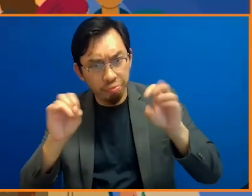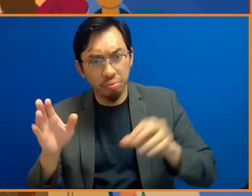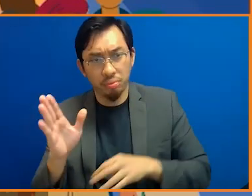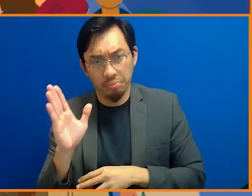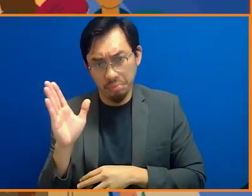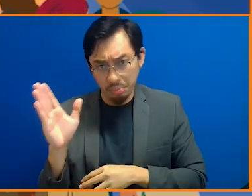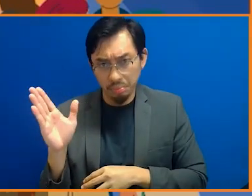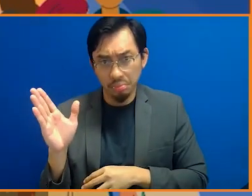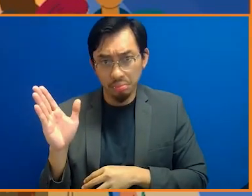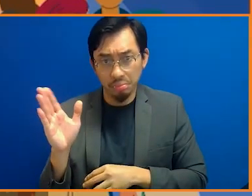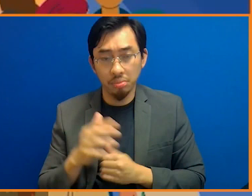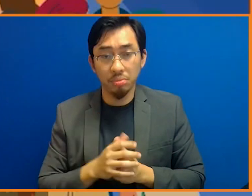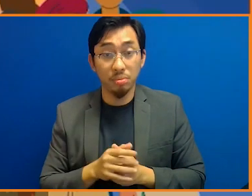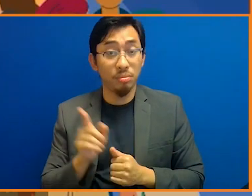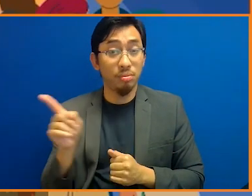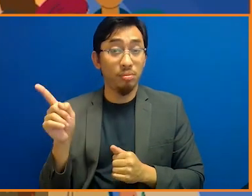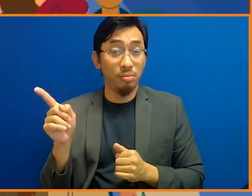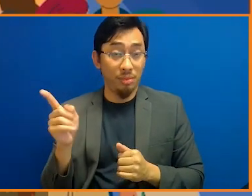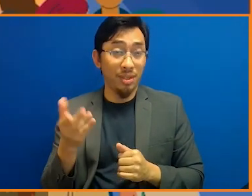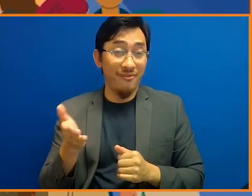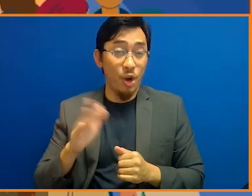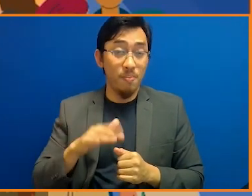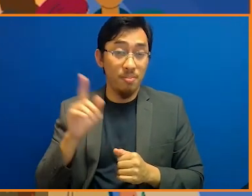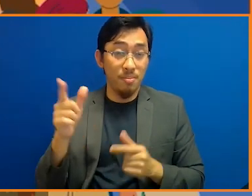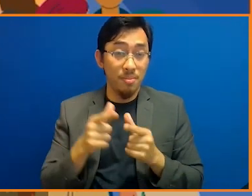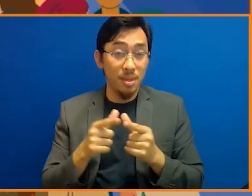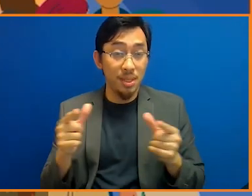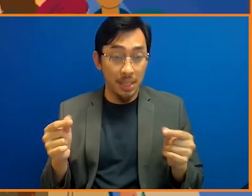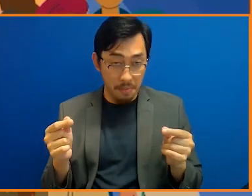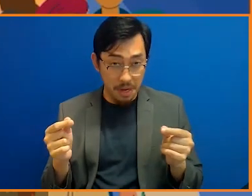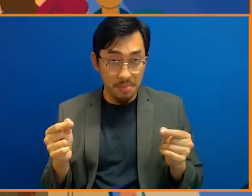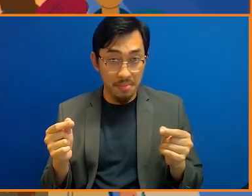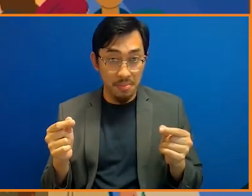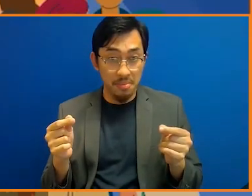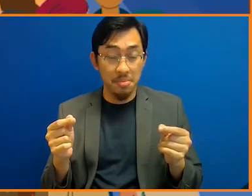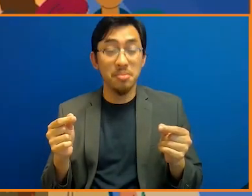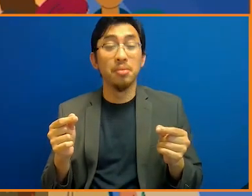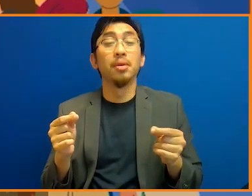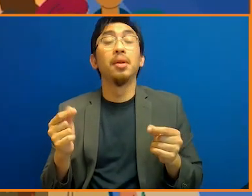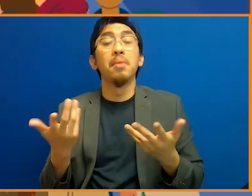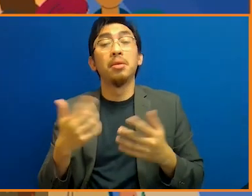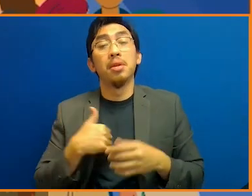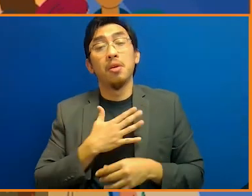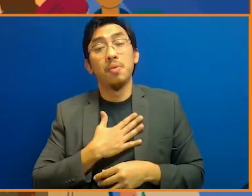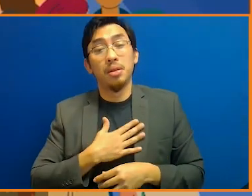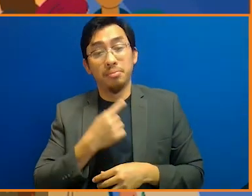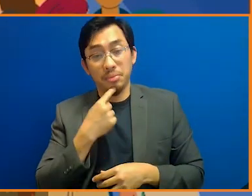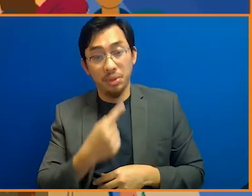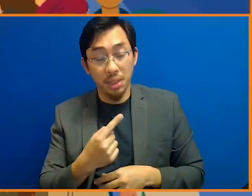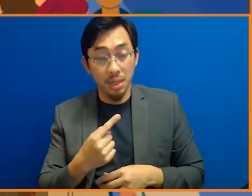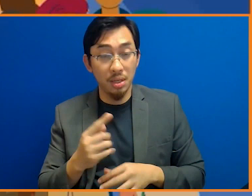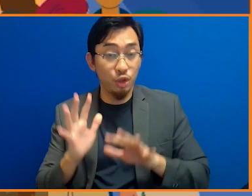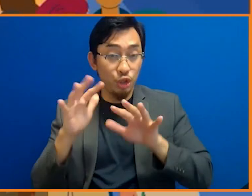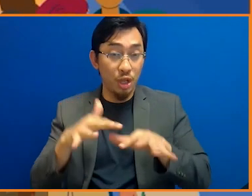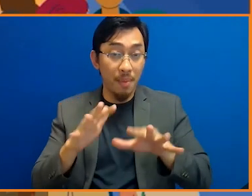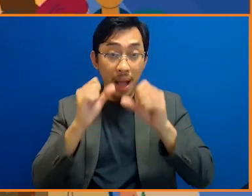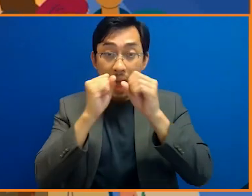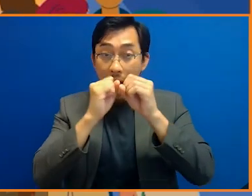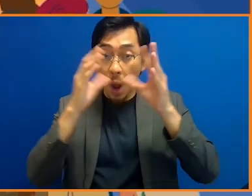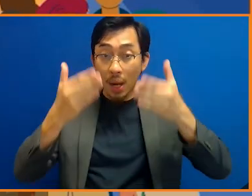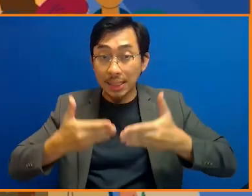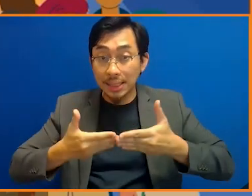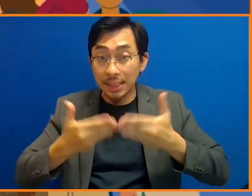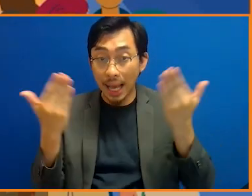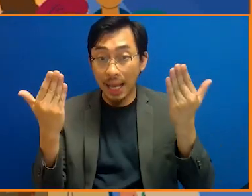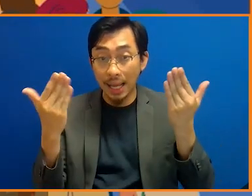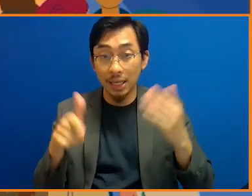many of UN organization, and it was from Japan. So lastly, I would like to mention about the World